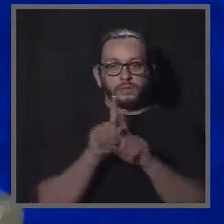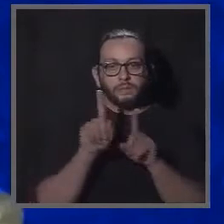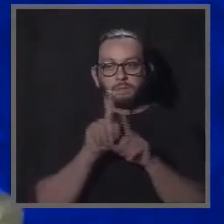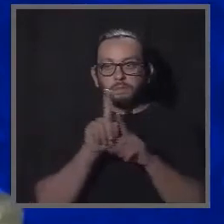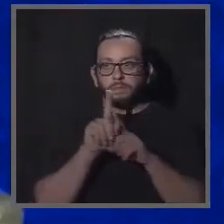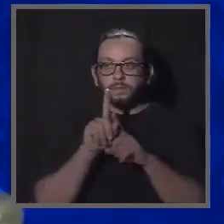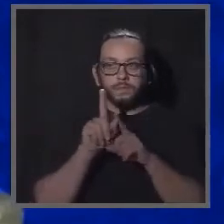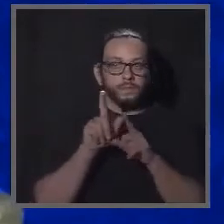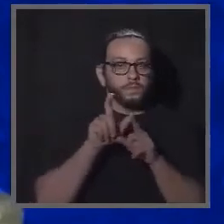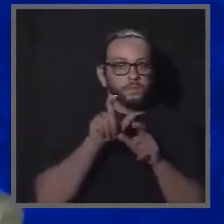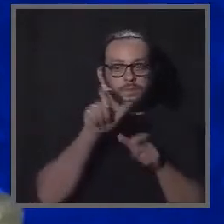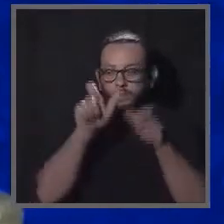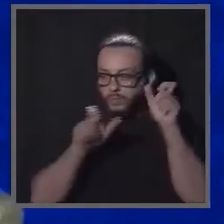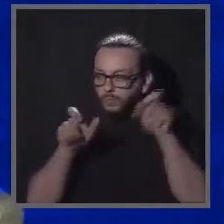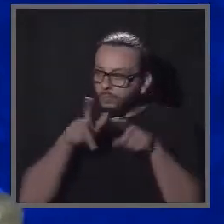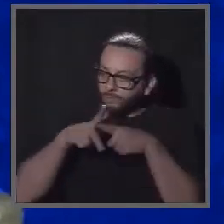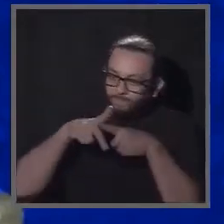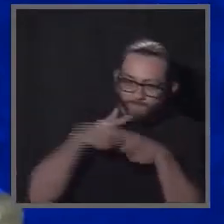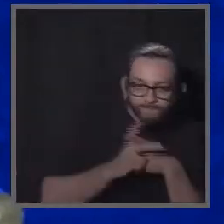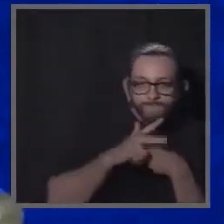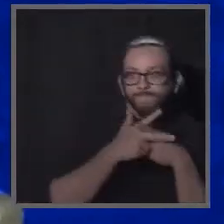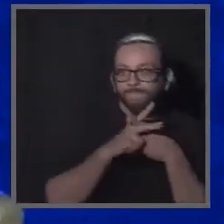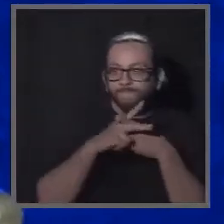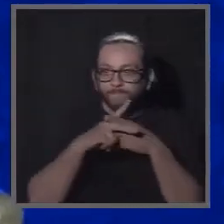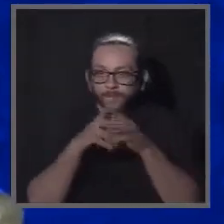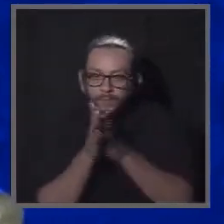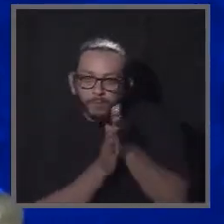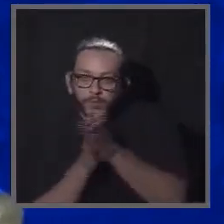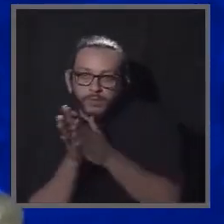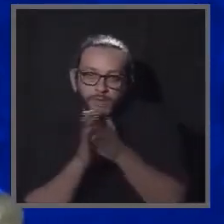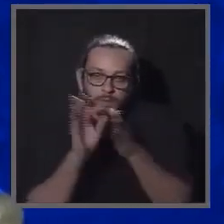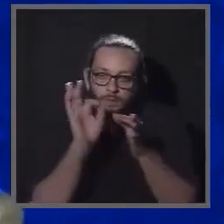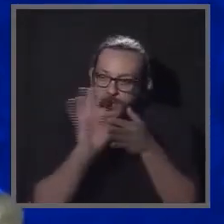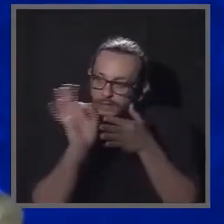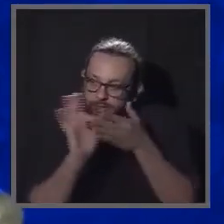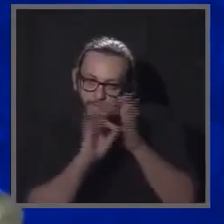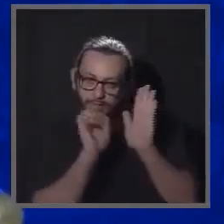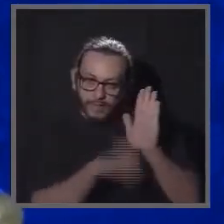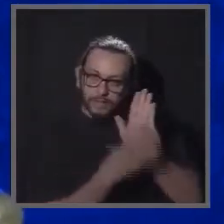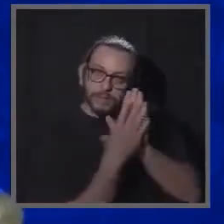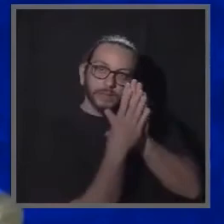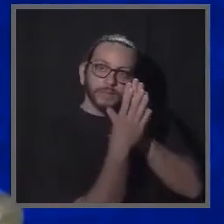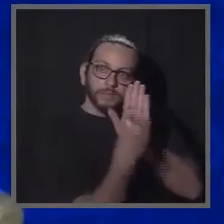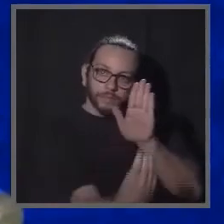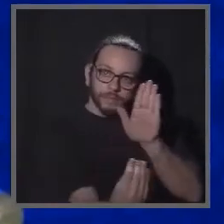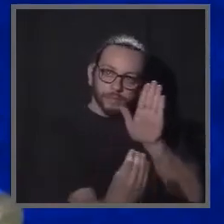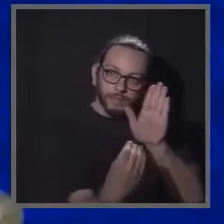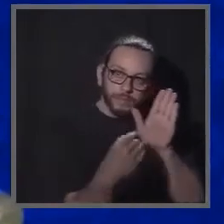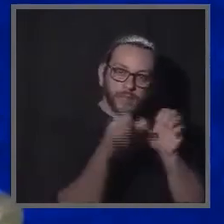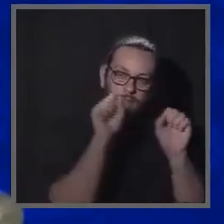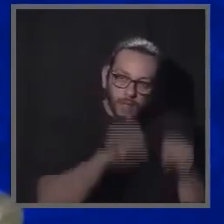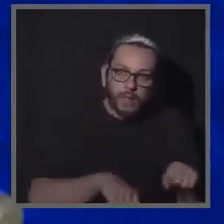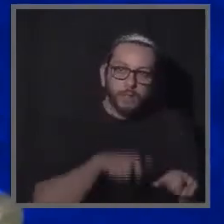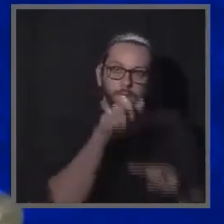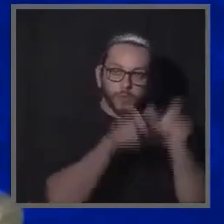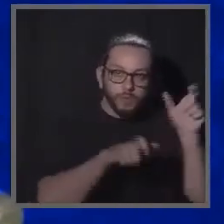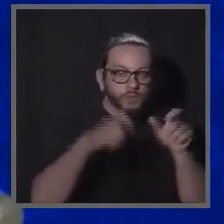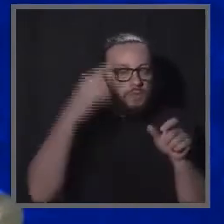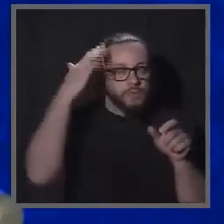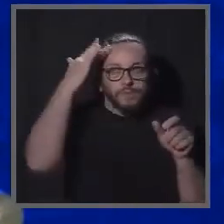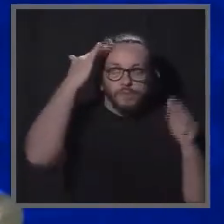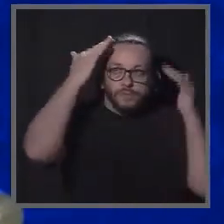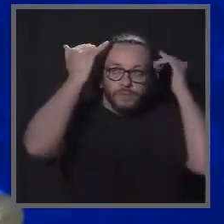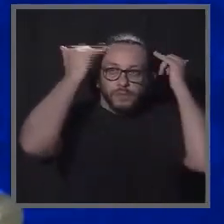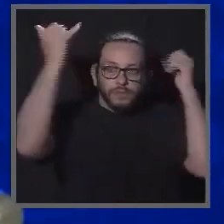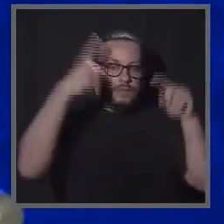to apply these measures and to really wants to imagine different ways of working with